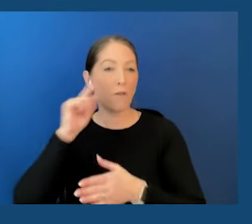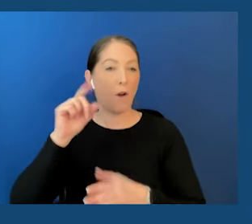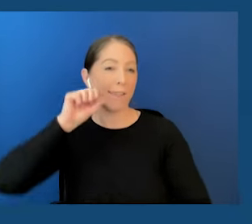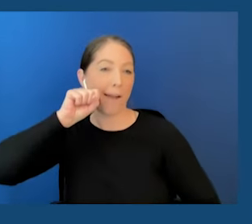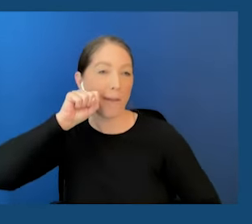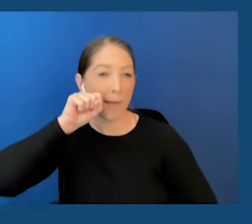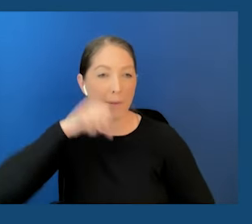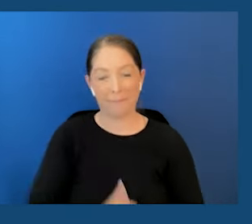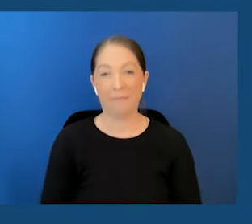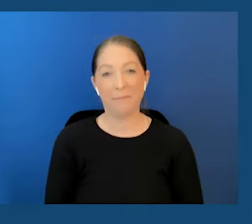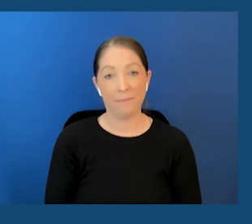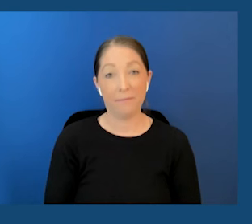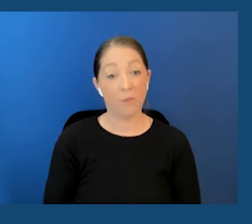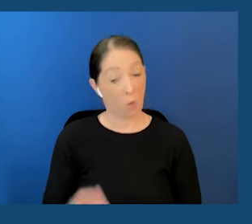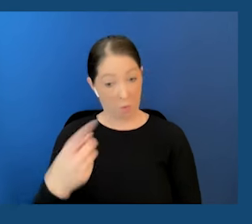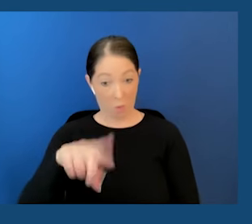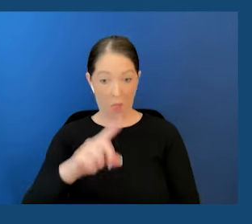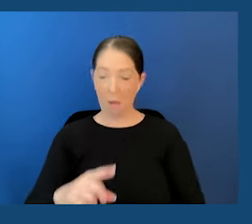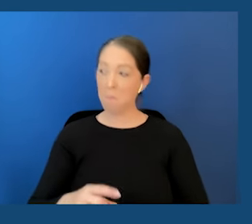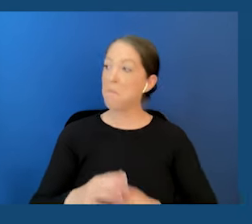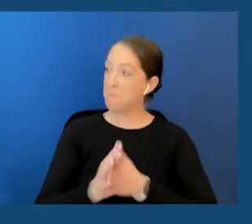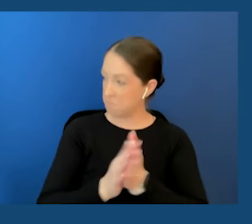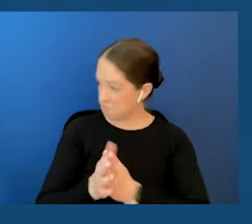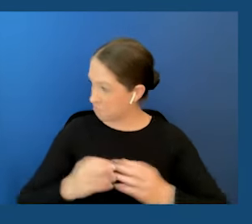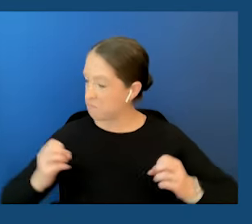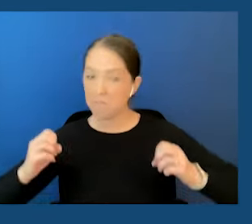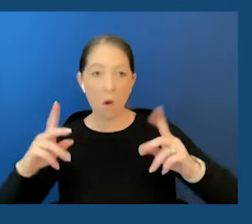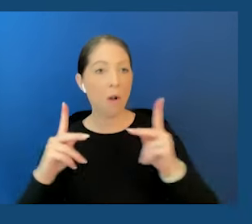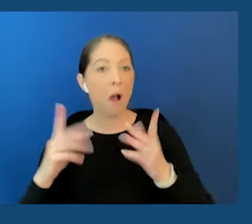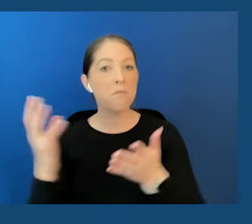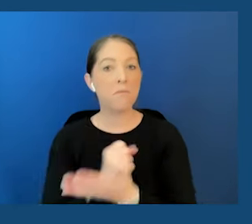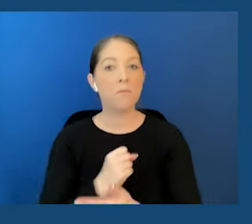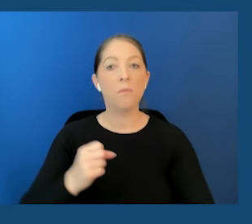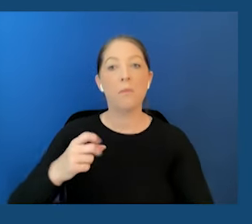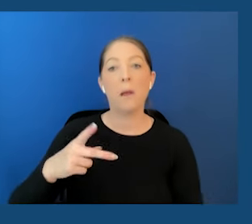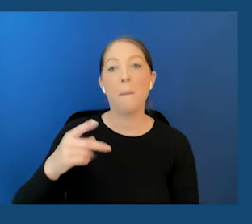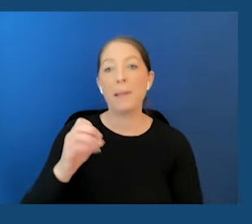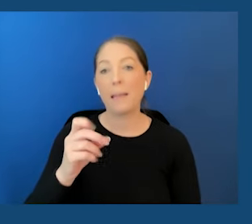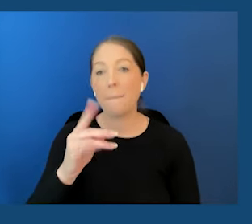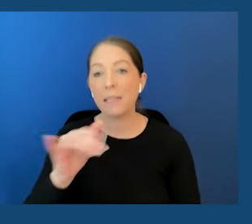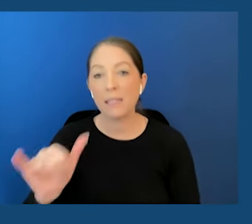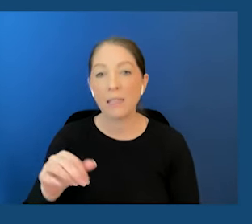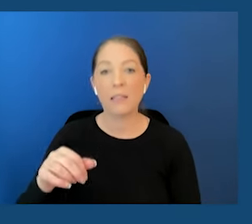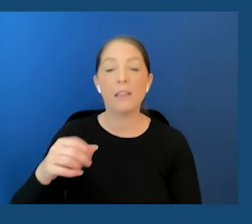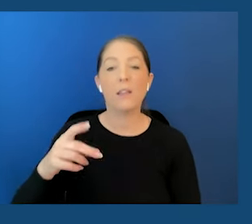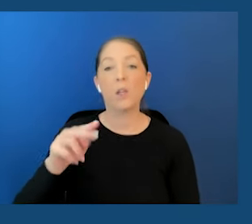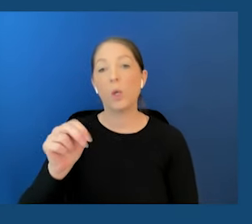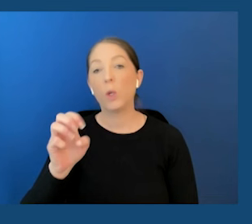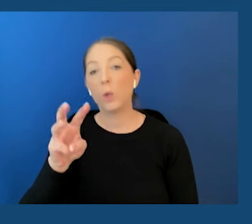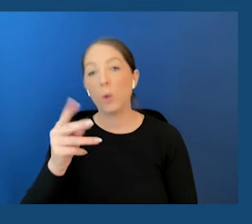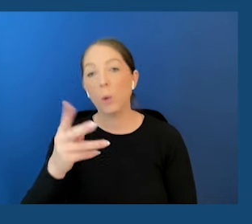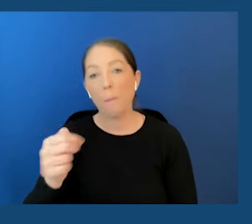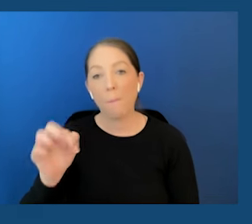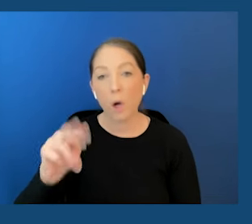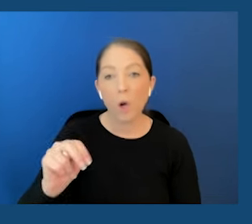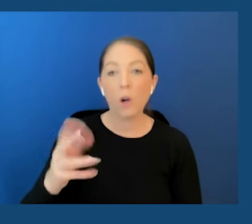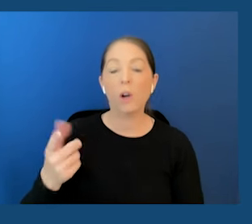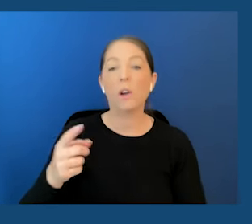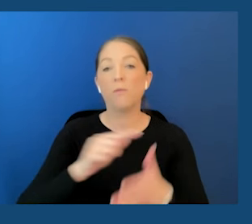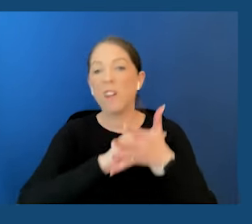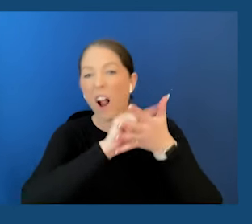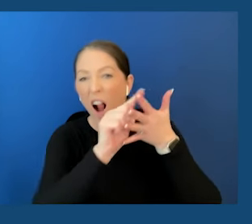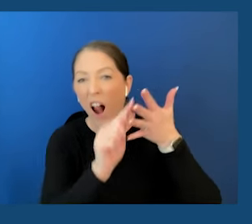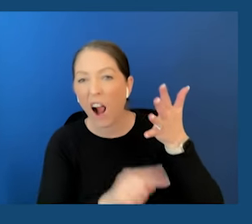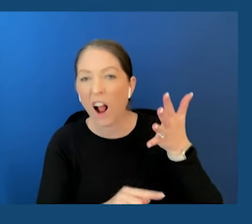up. And six has mentioned, now here we have Poughkeepsie, Croton-on-Hudson, Newburgh, the Village of Red Hook, New Rochelle, and last but not